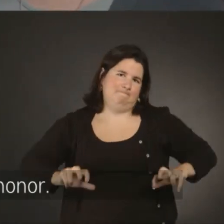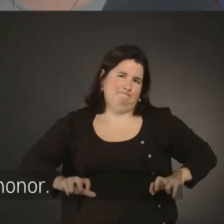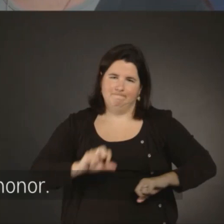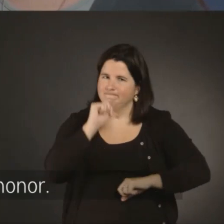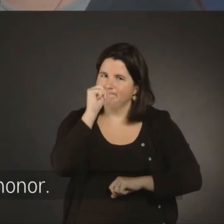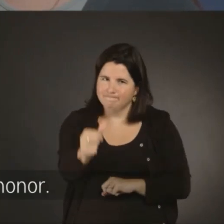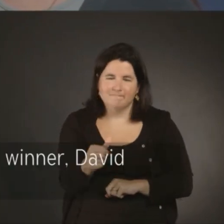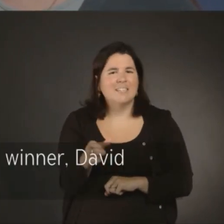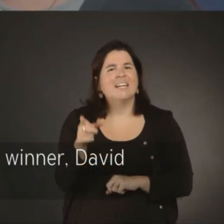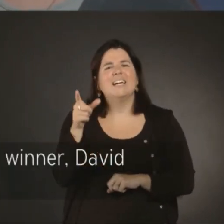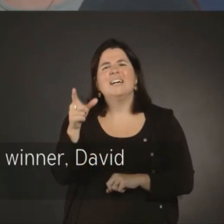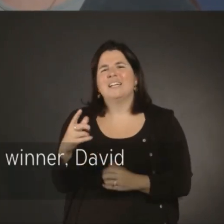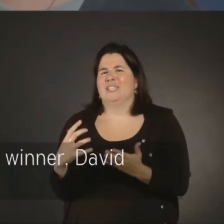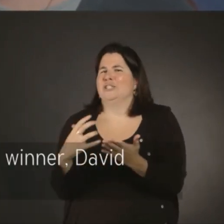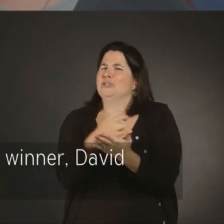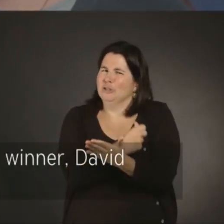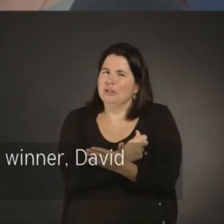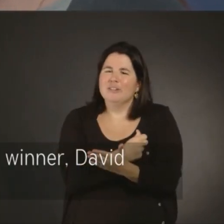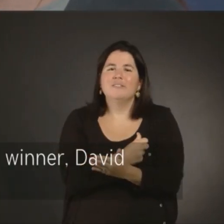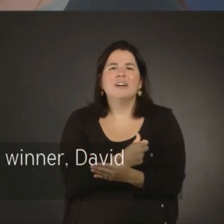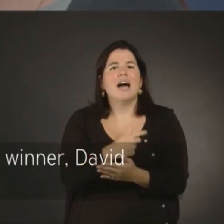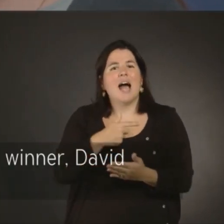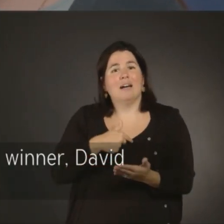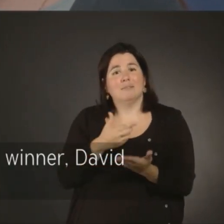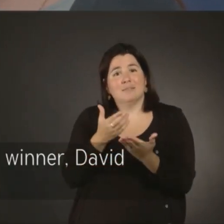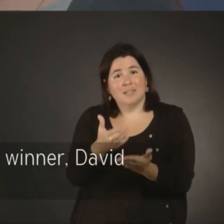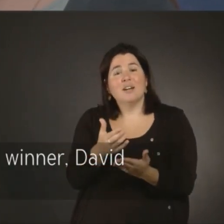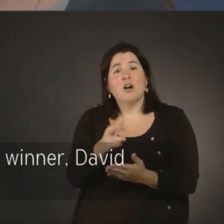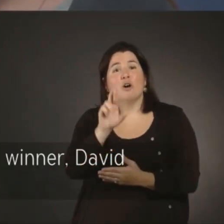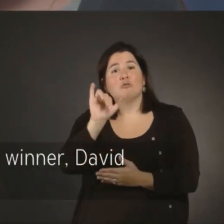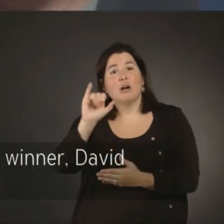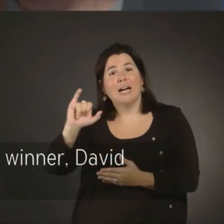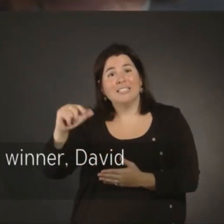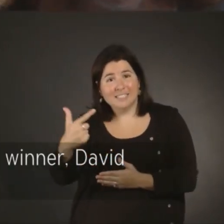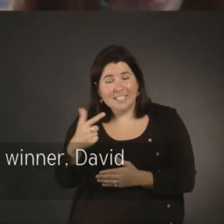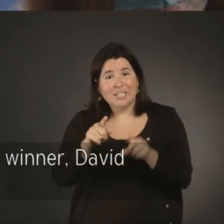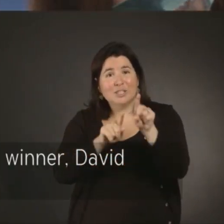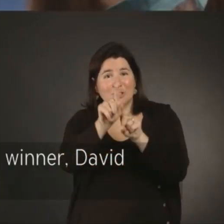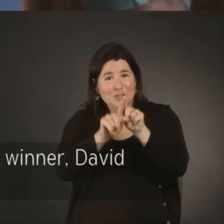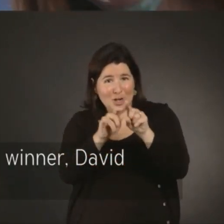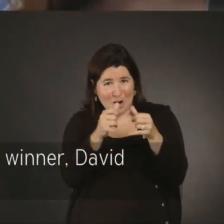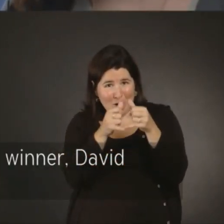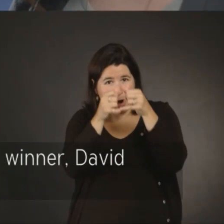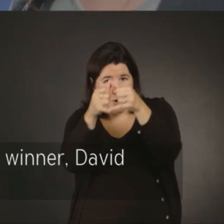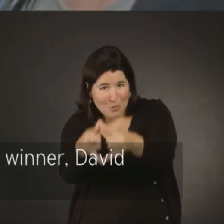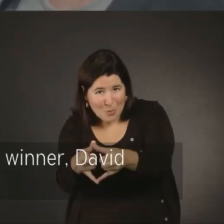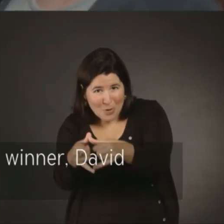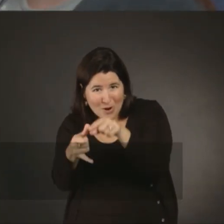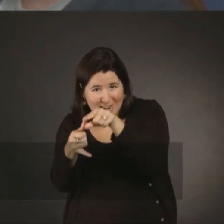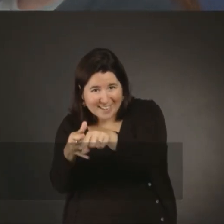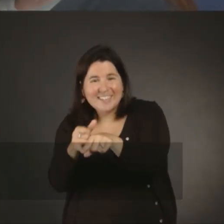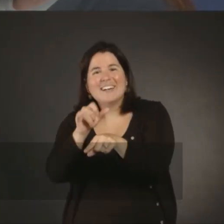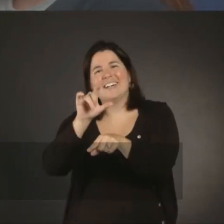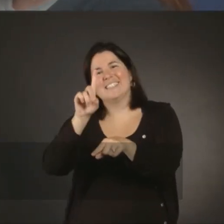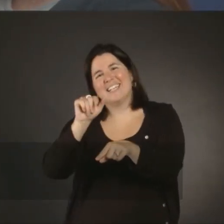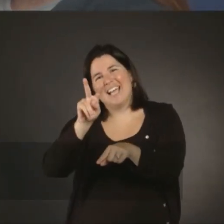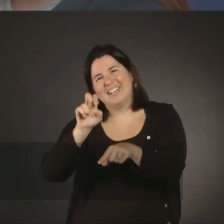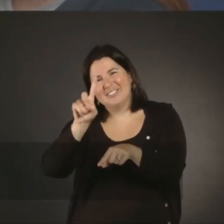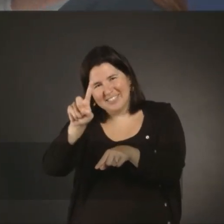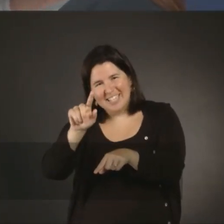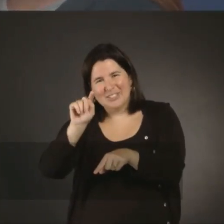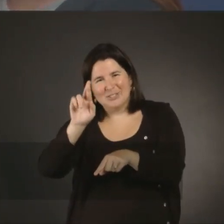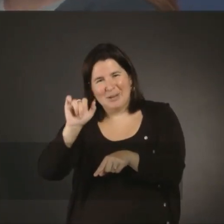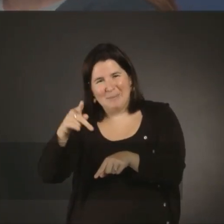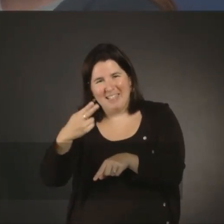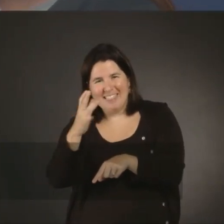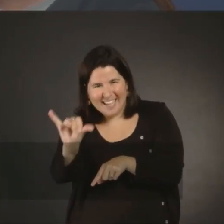of this honor. I present to you this year's Rising Star Award winner, David Tripathy. Thank you, Megan.